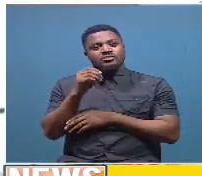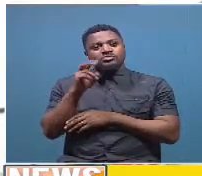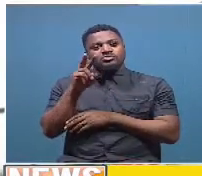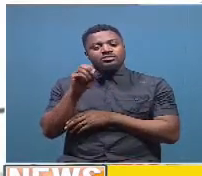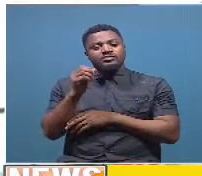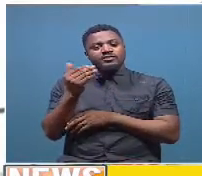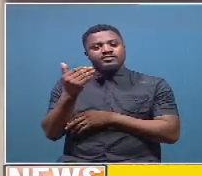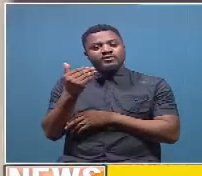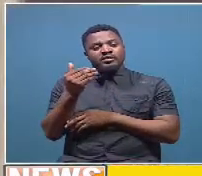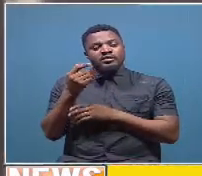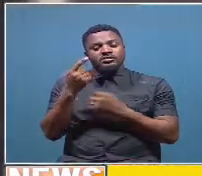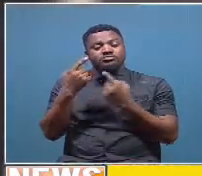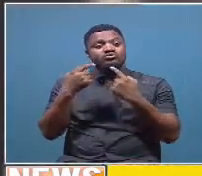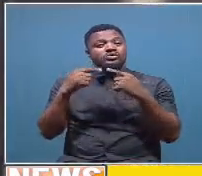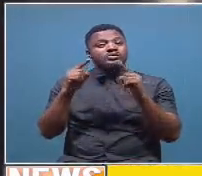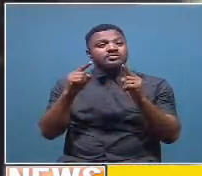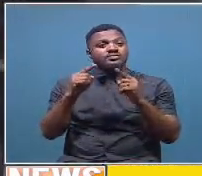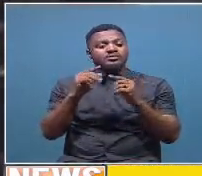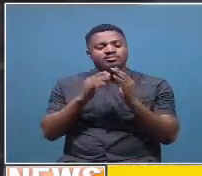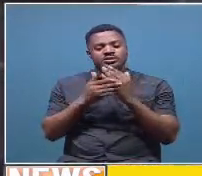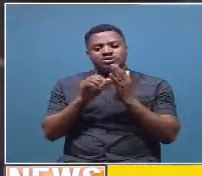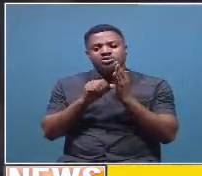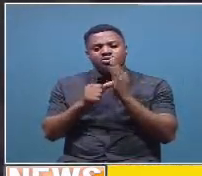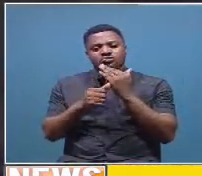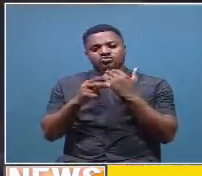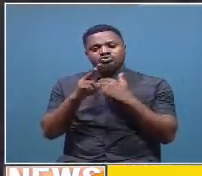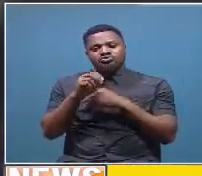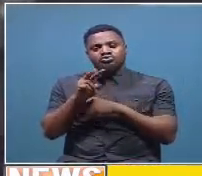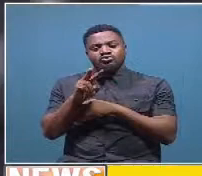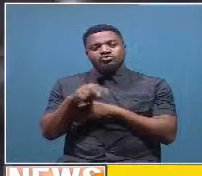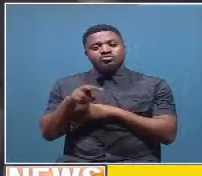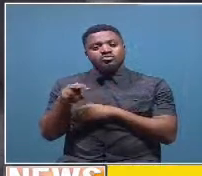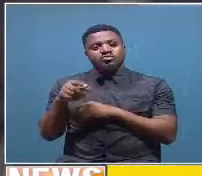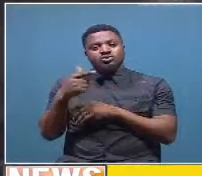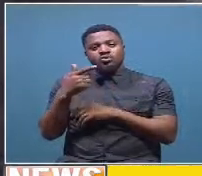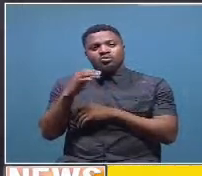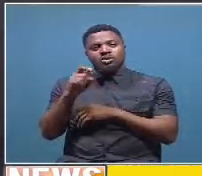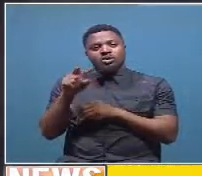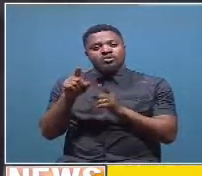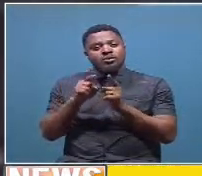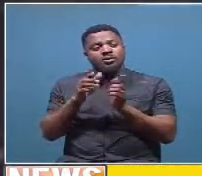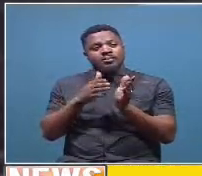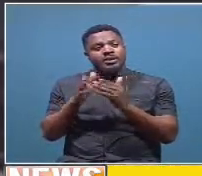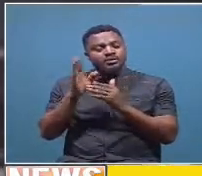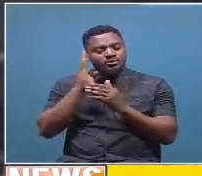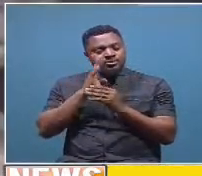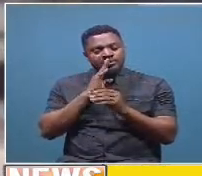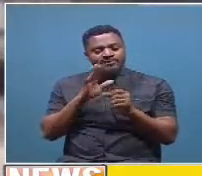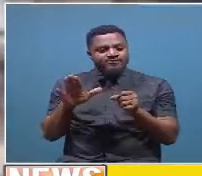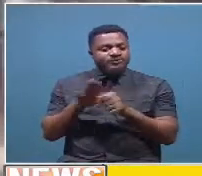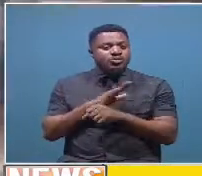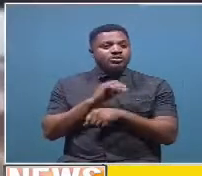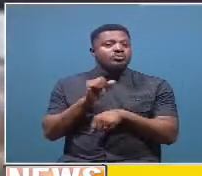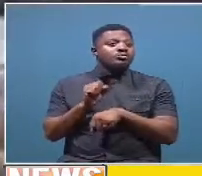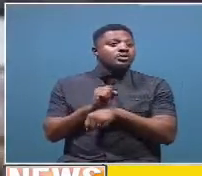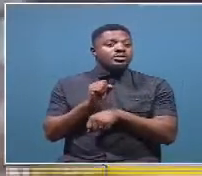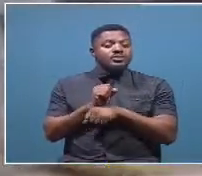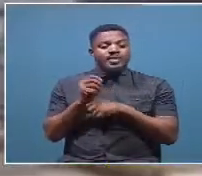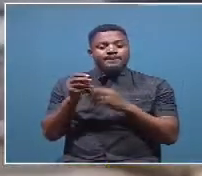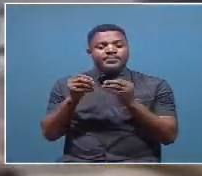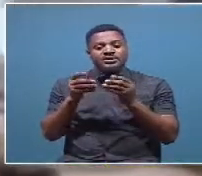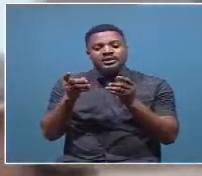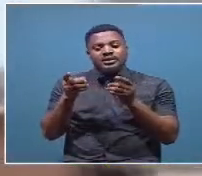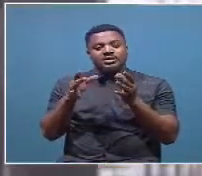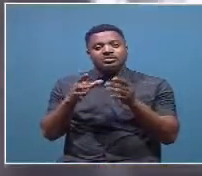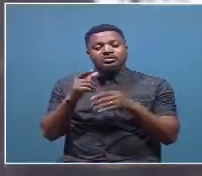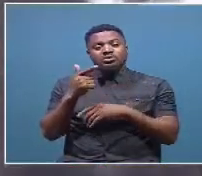14001:2015 were successful. By August 2022, GOIL's bitumen plants will be fully operational. The managing